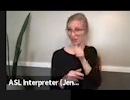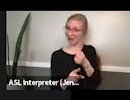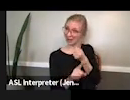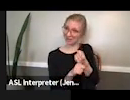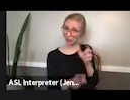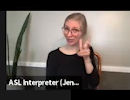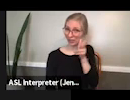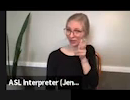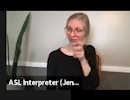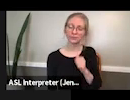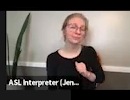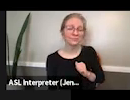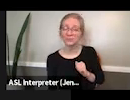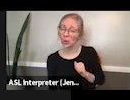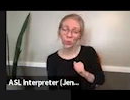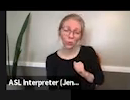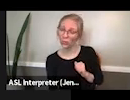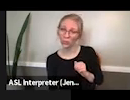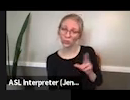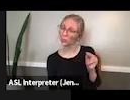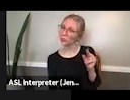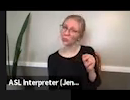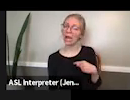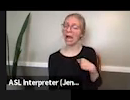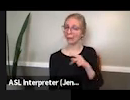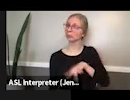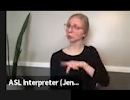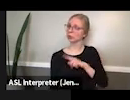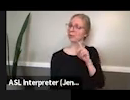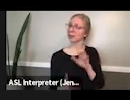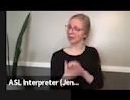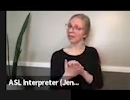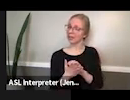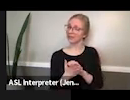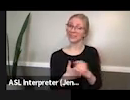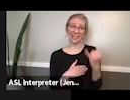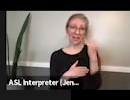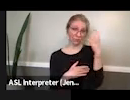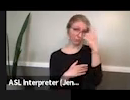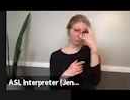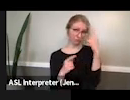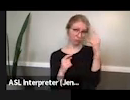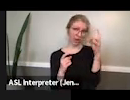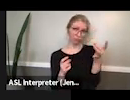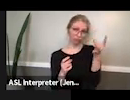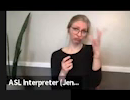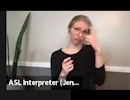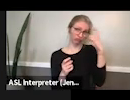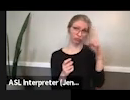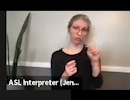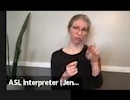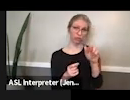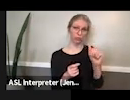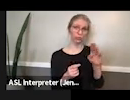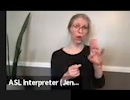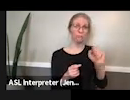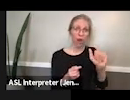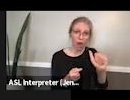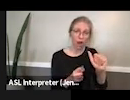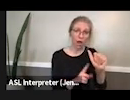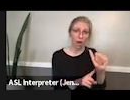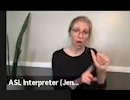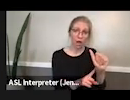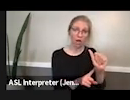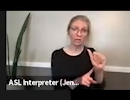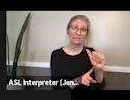think so. I personally believe that if the brain trauma has been significant enough that